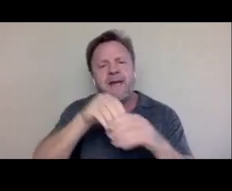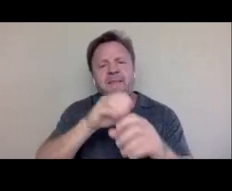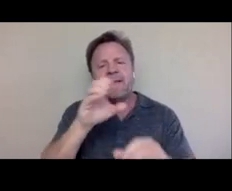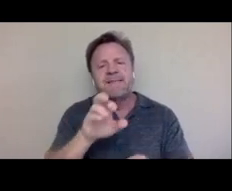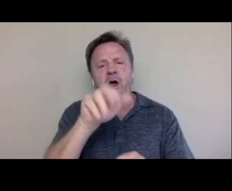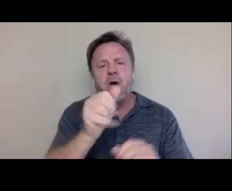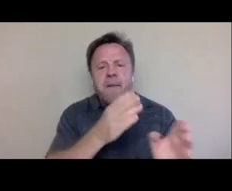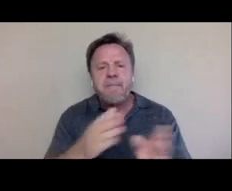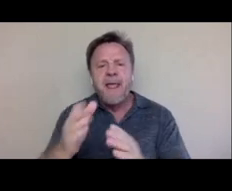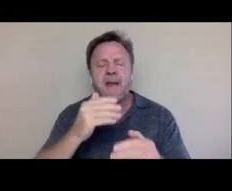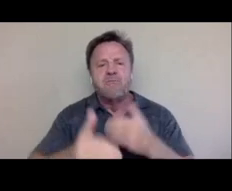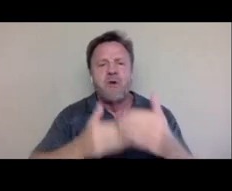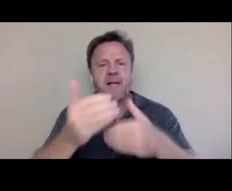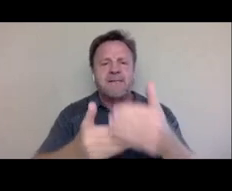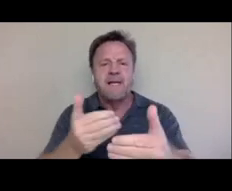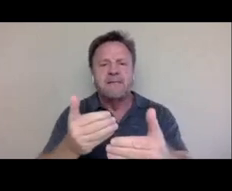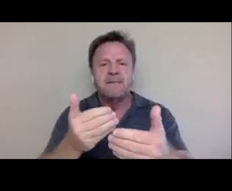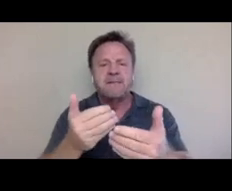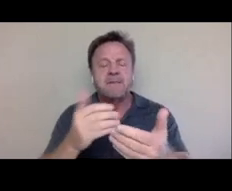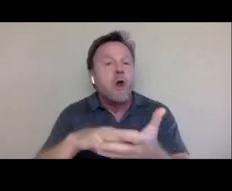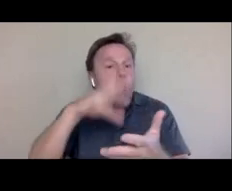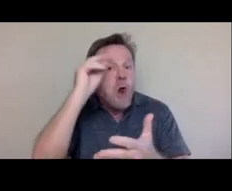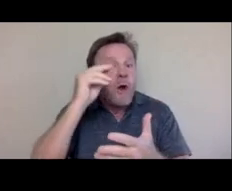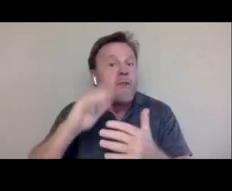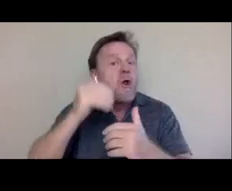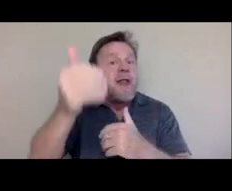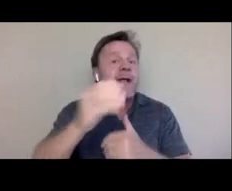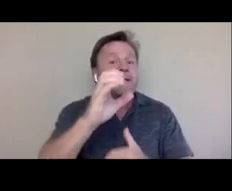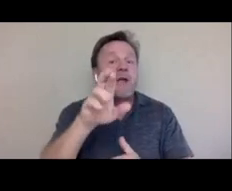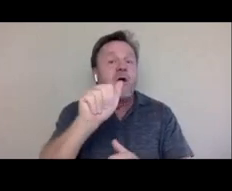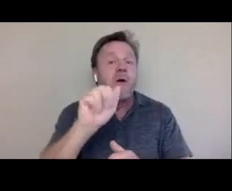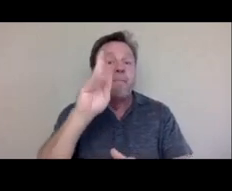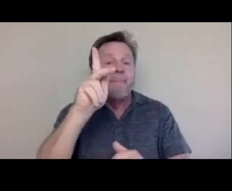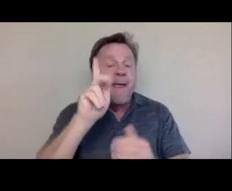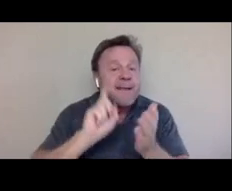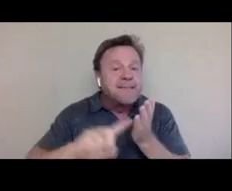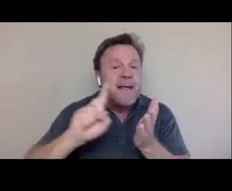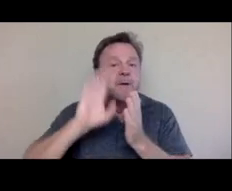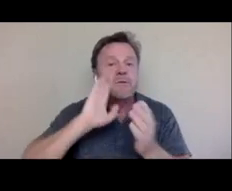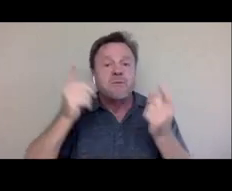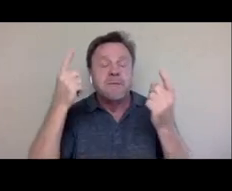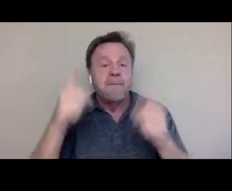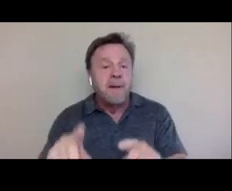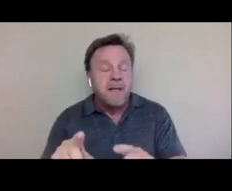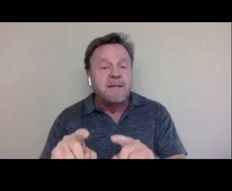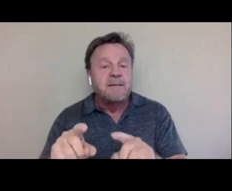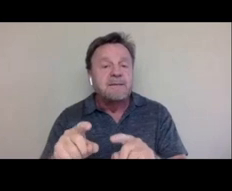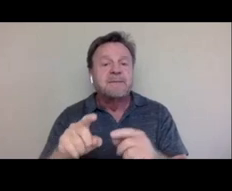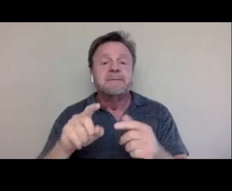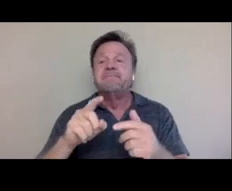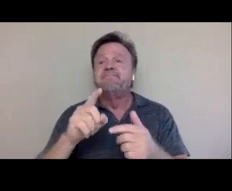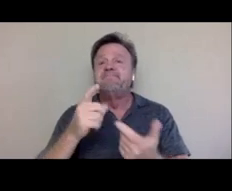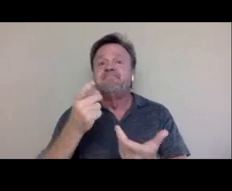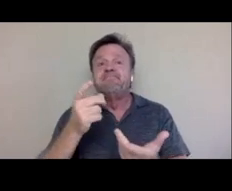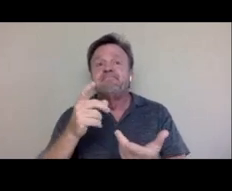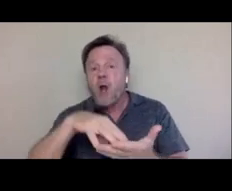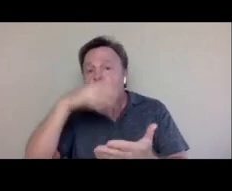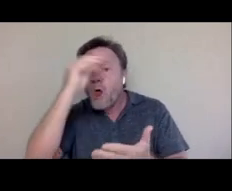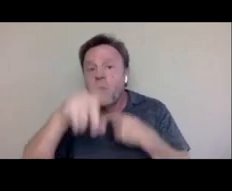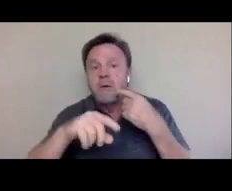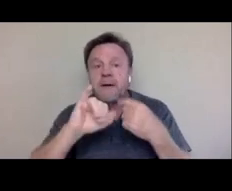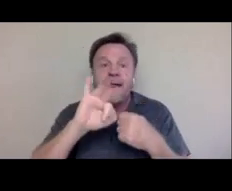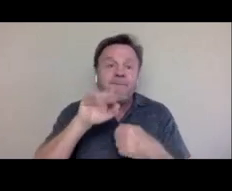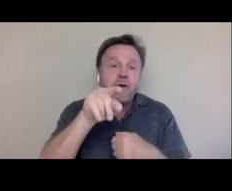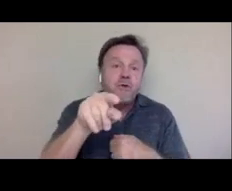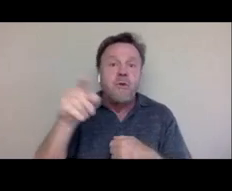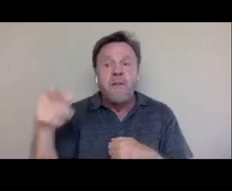planning process. Find out when their next CRA bank examination is going to take place. Find out whether you and they can